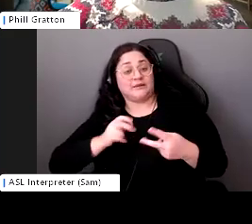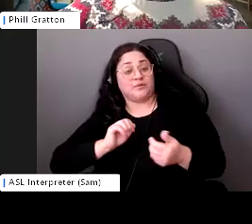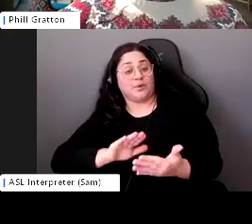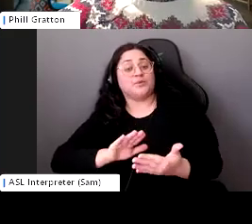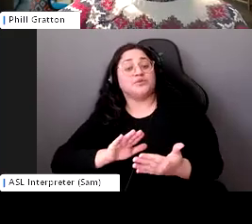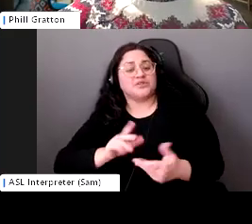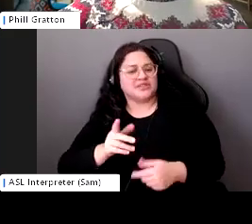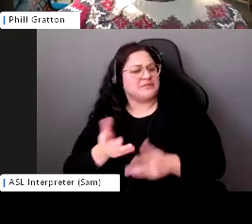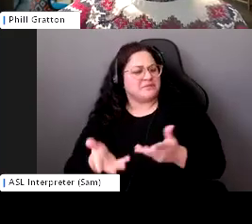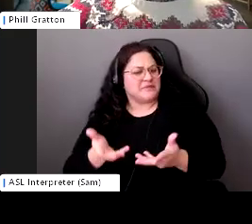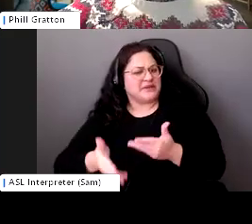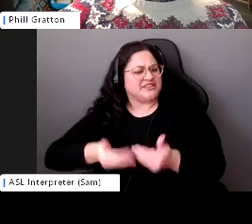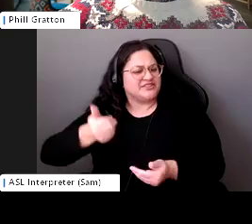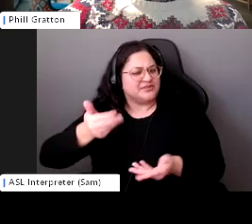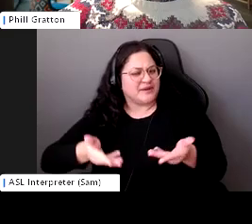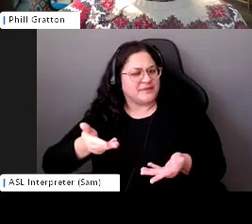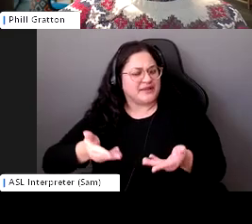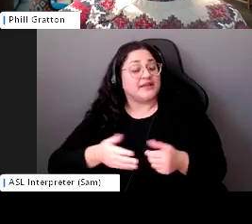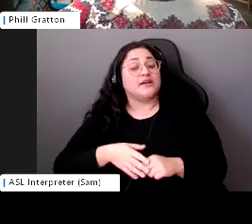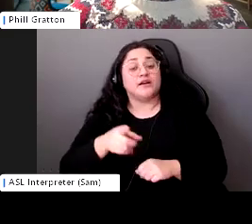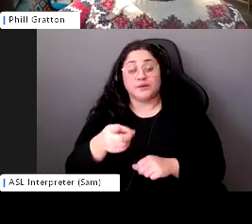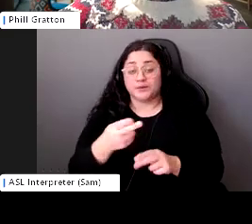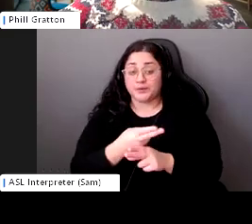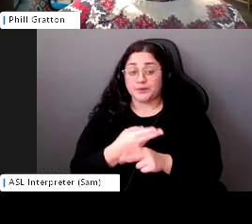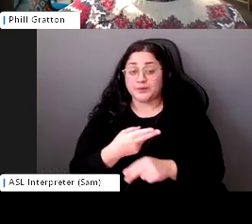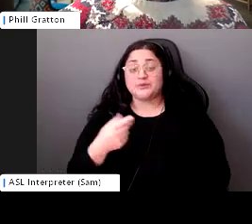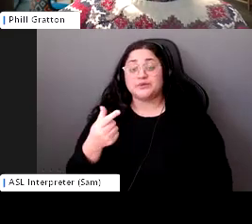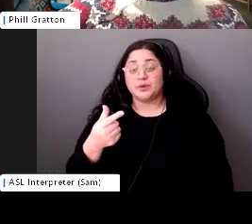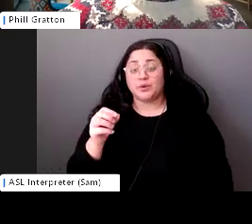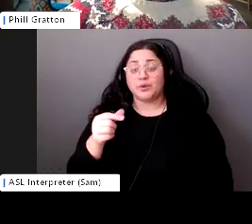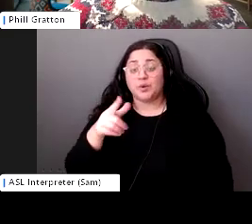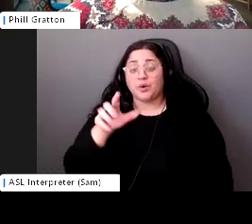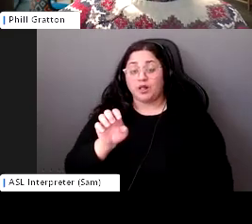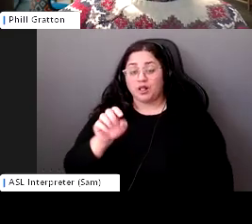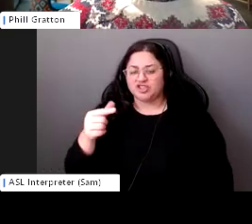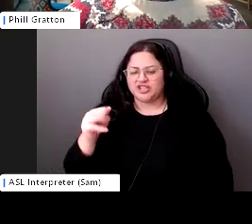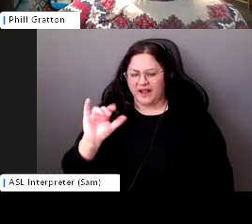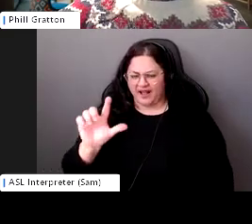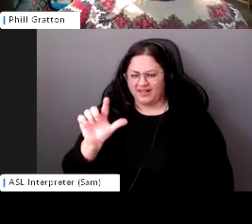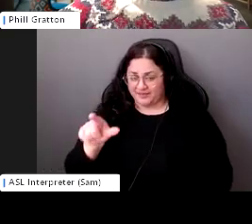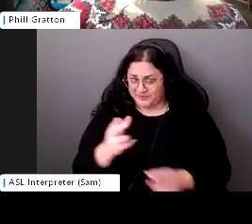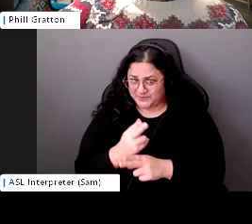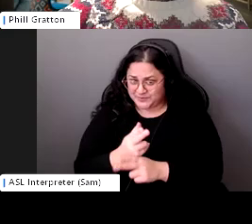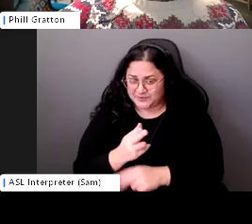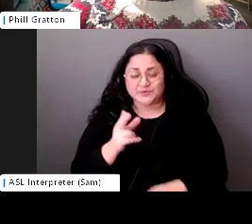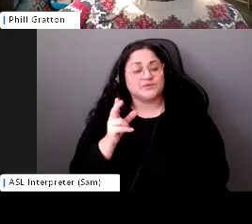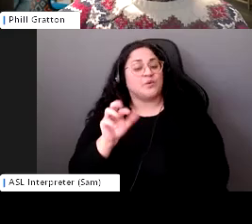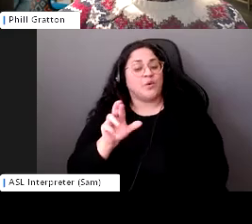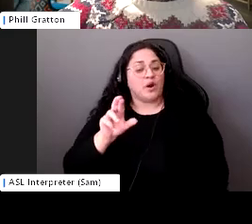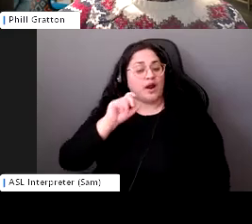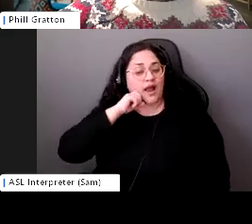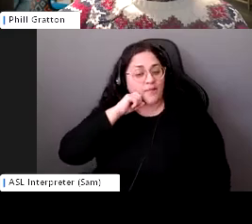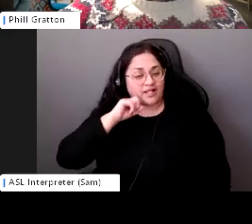into Google, or if you're on an Apple device, you're logged into Apple, or you're logged into Microsoft, you can just go in with the